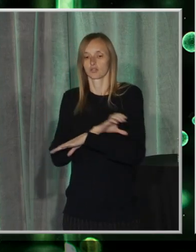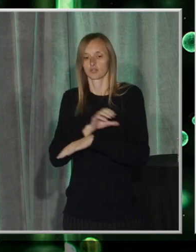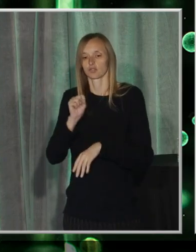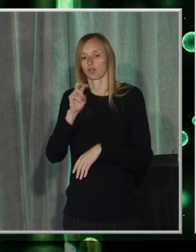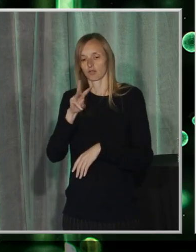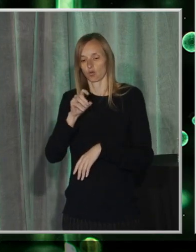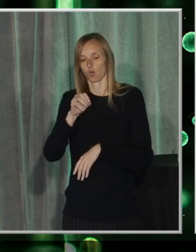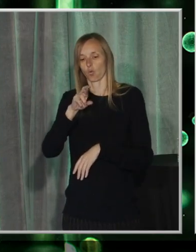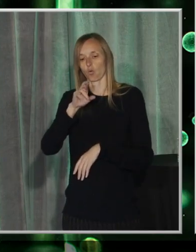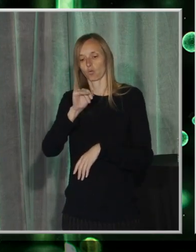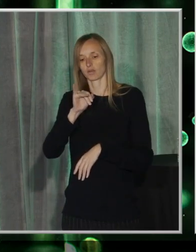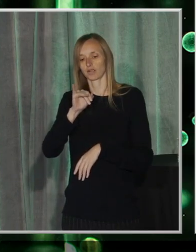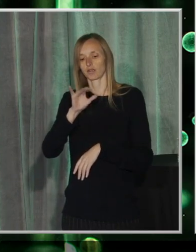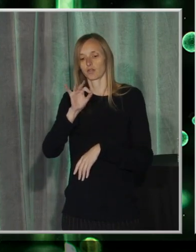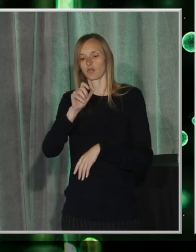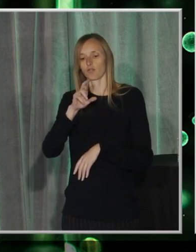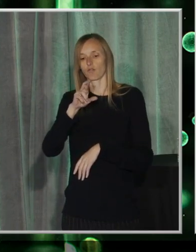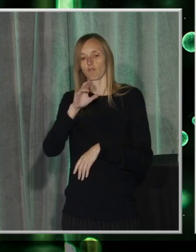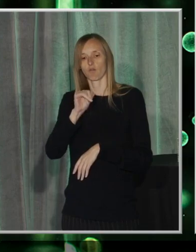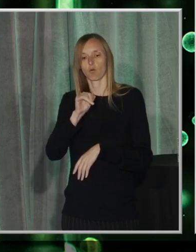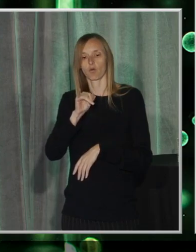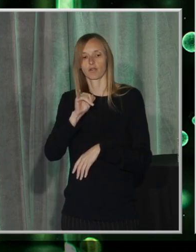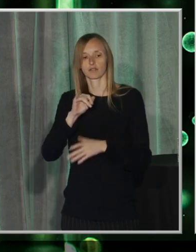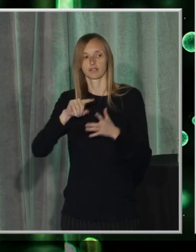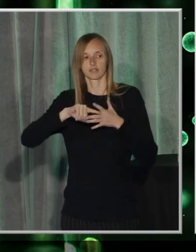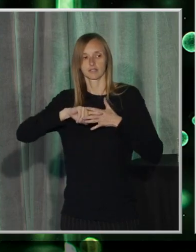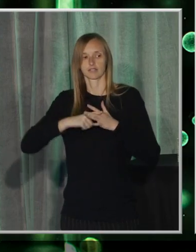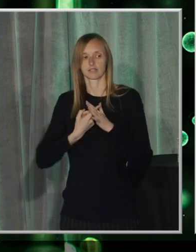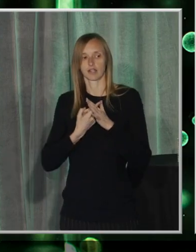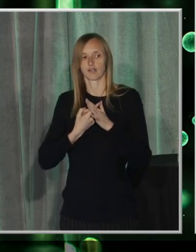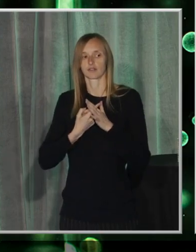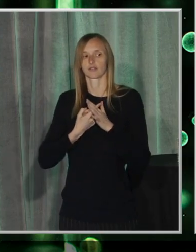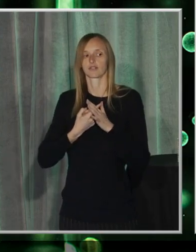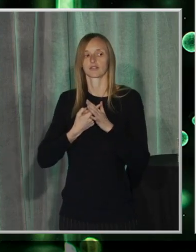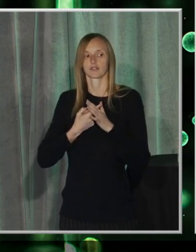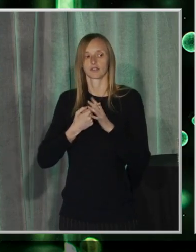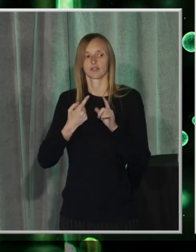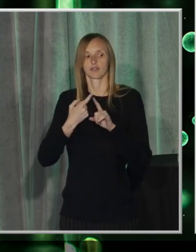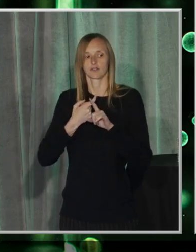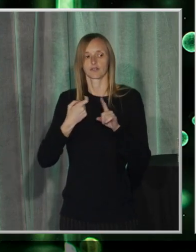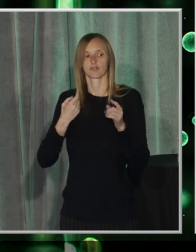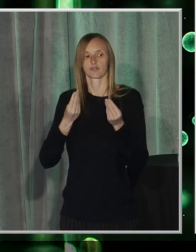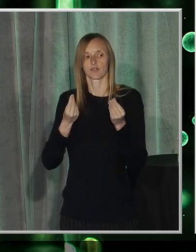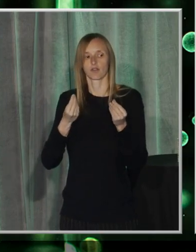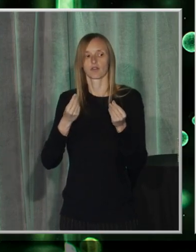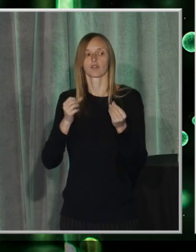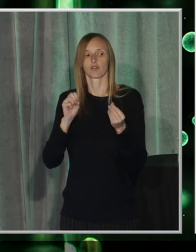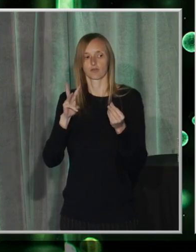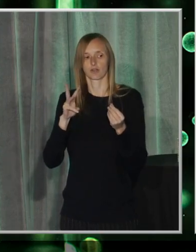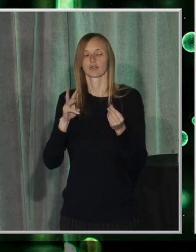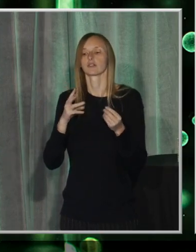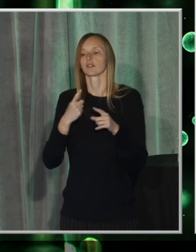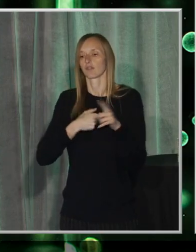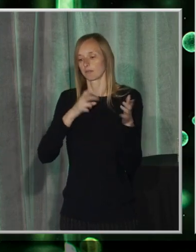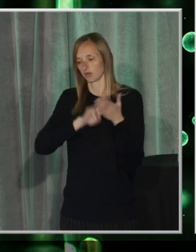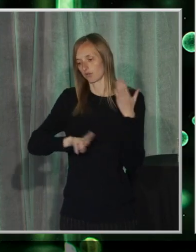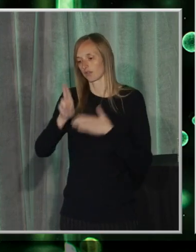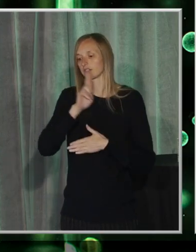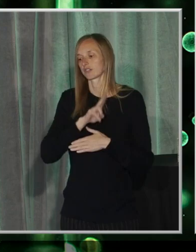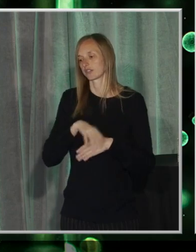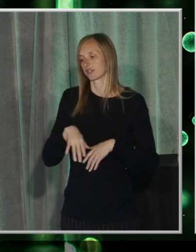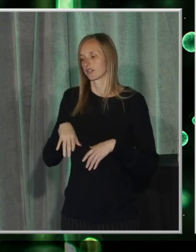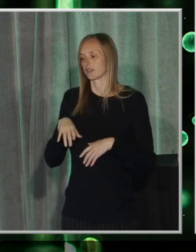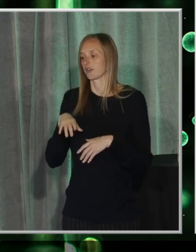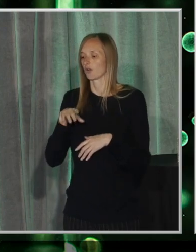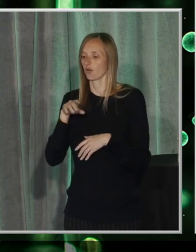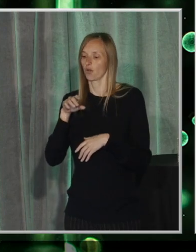for ORI software is kind of started from a master thesis with Shanghai Jiao Tong University. And also the enzyme and the microbial